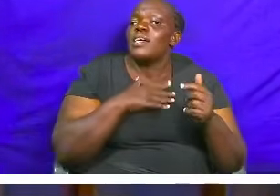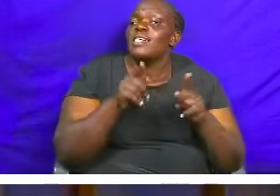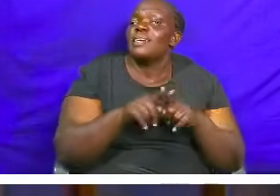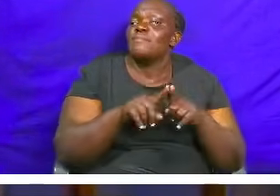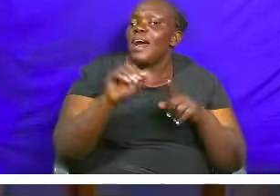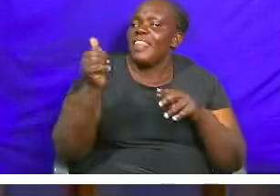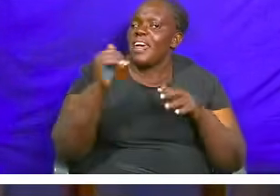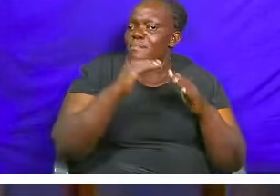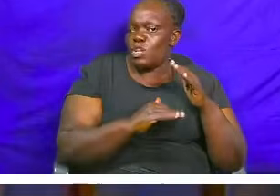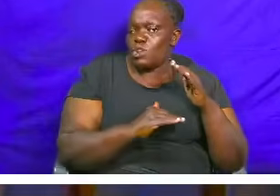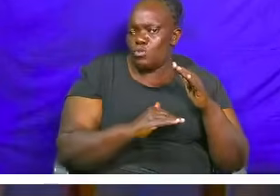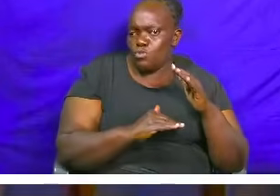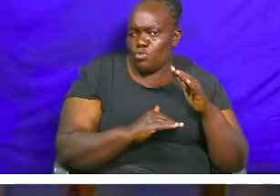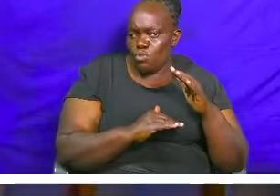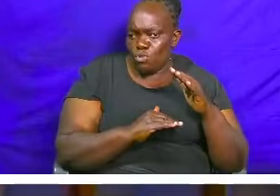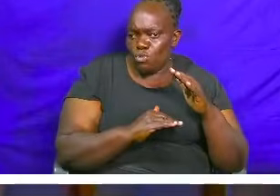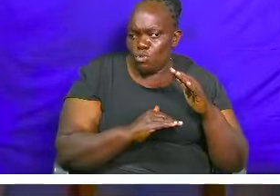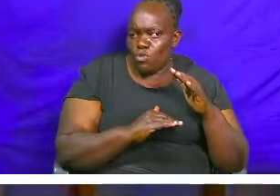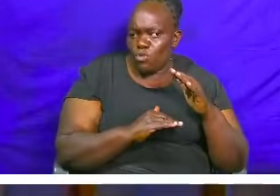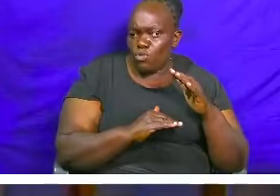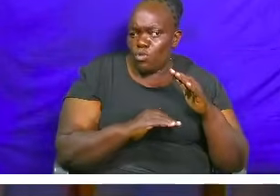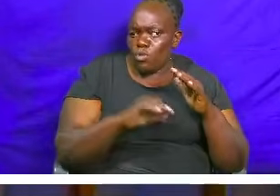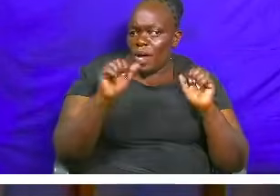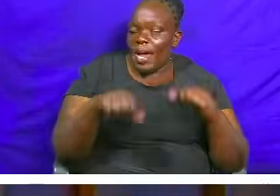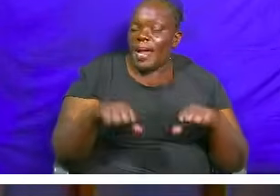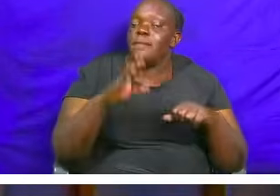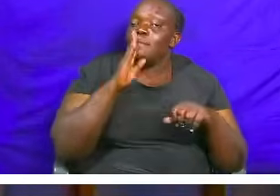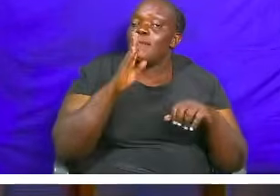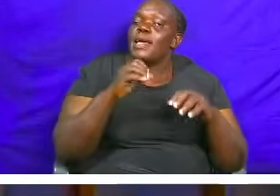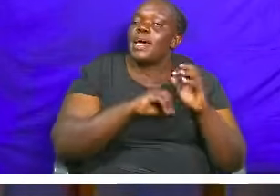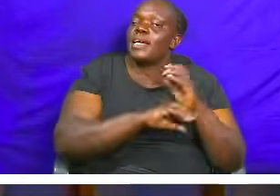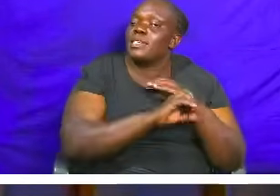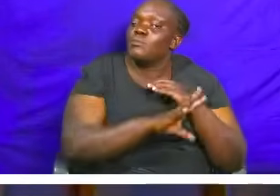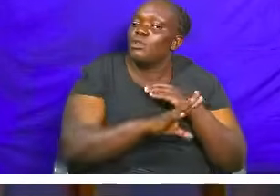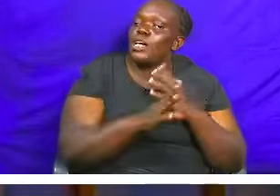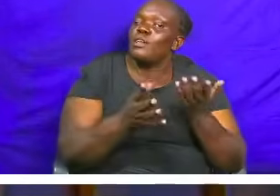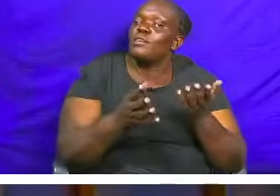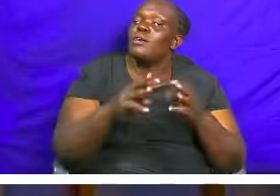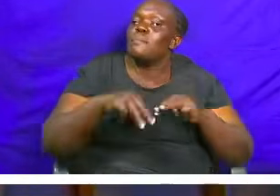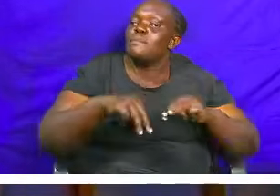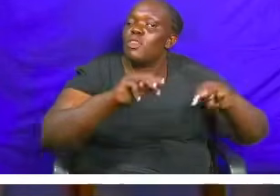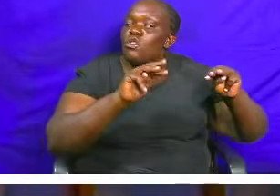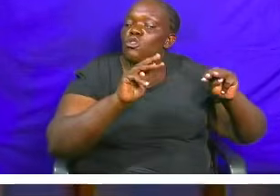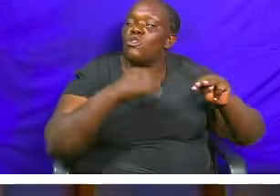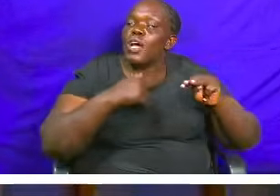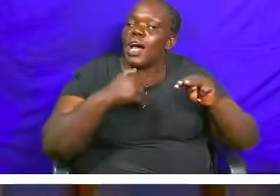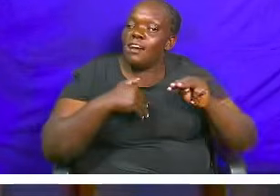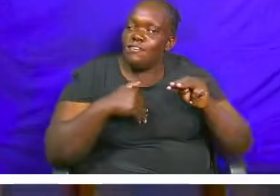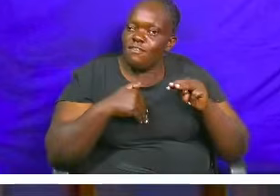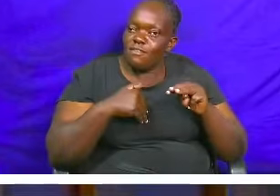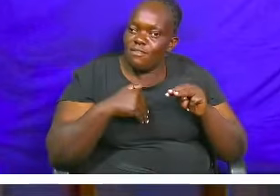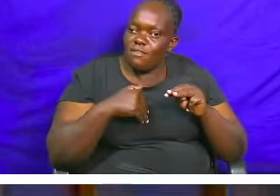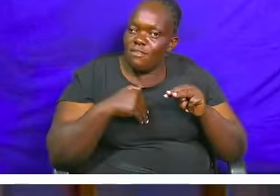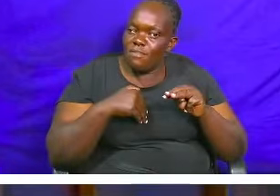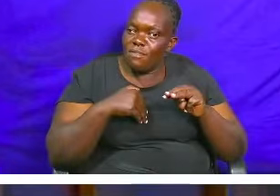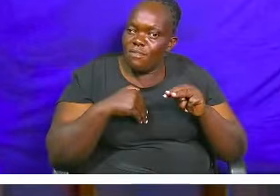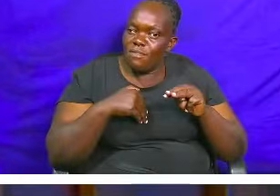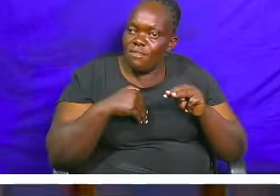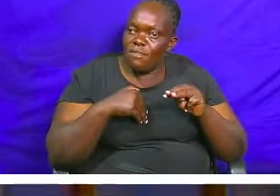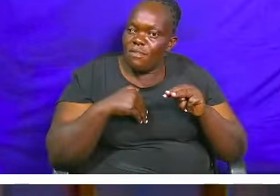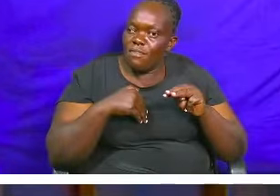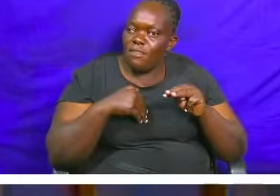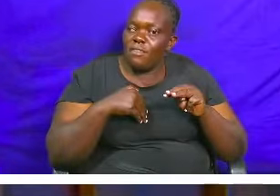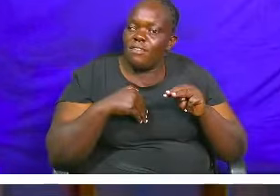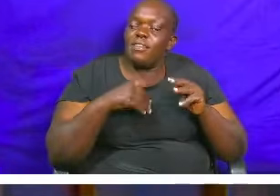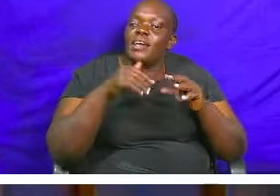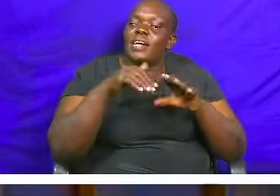below. But that can be explained by the pricing methodologies we have in Kenya and the taxation regime.